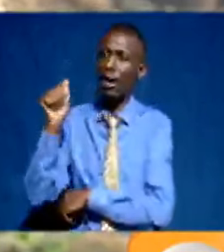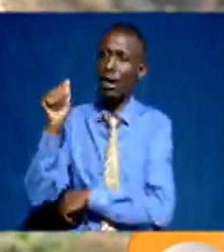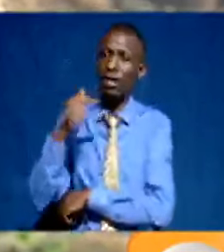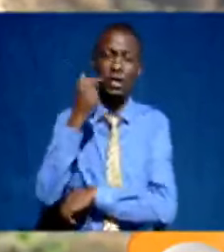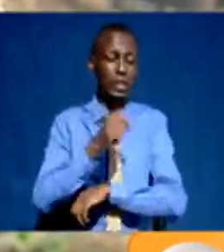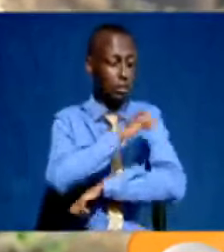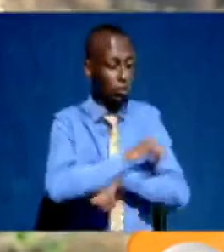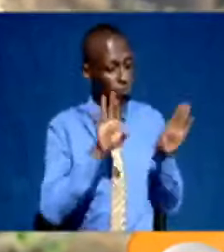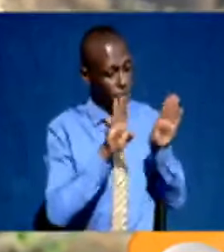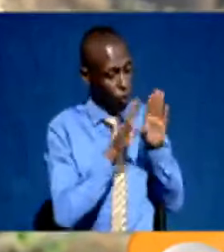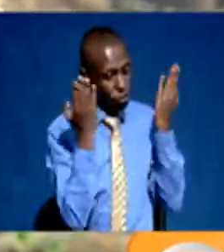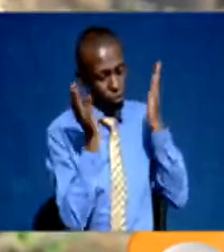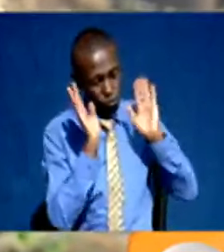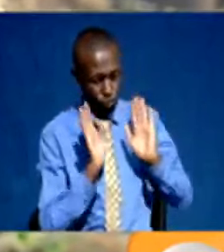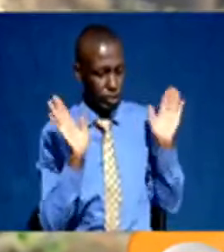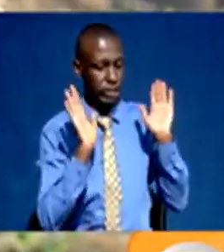ukifunga skuli,